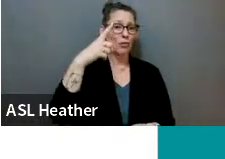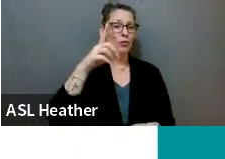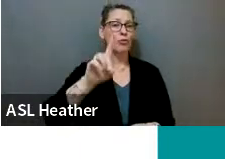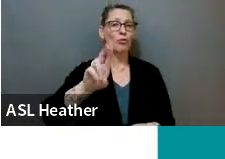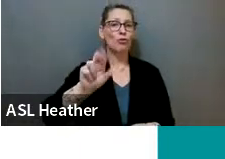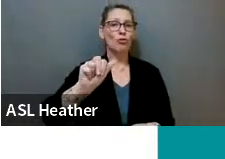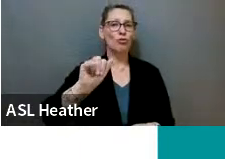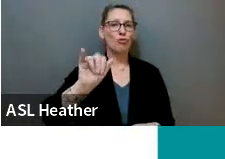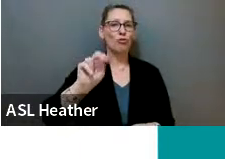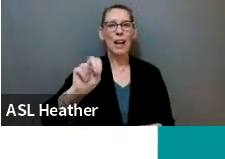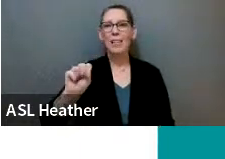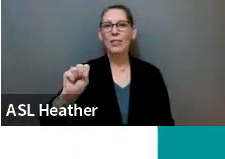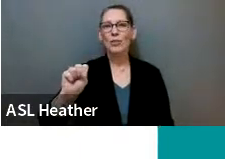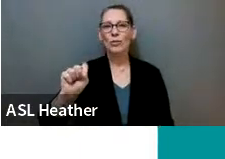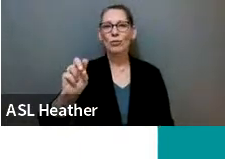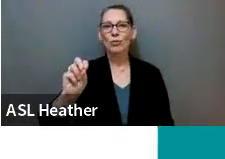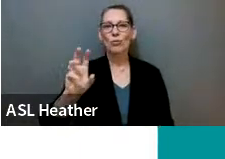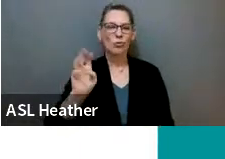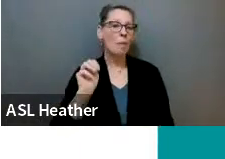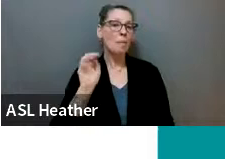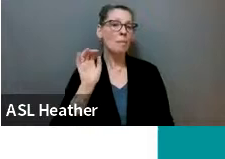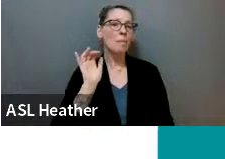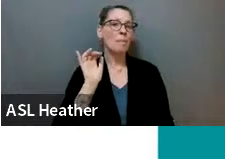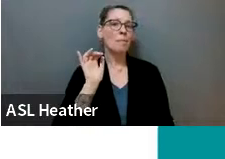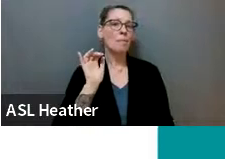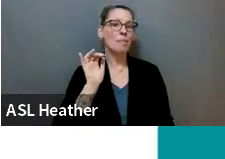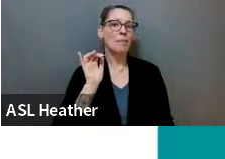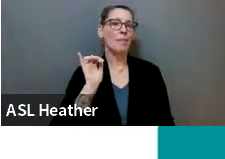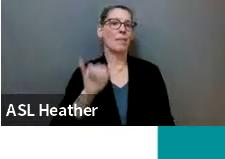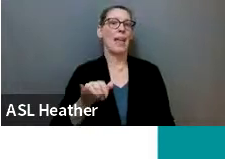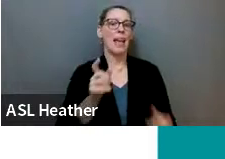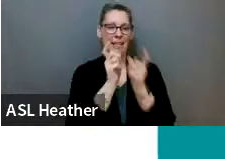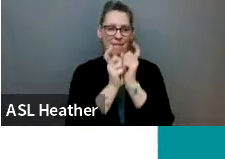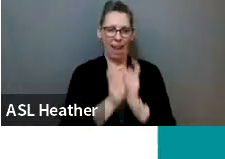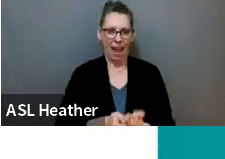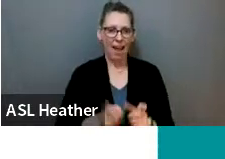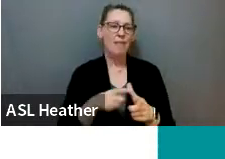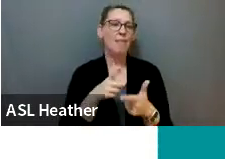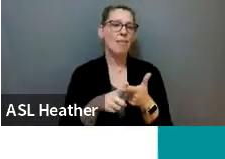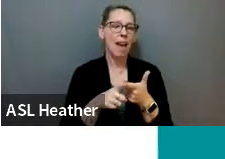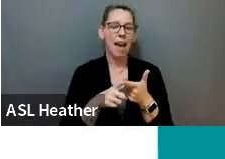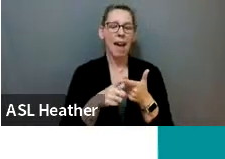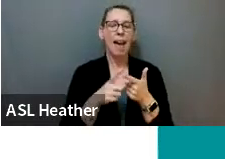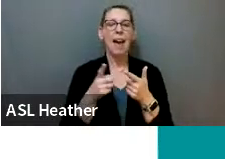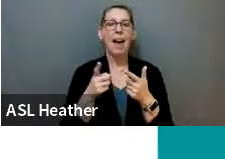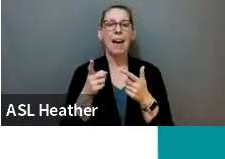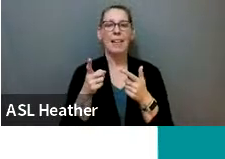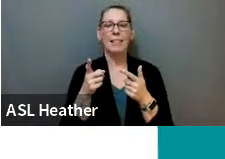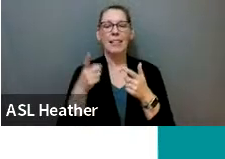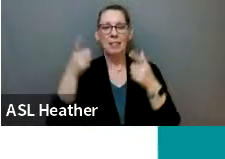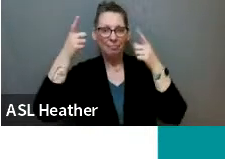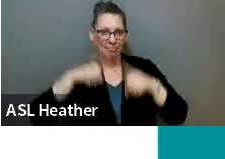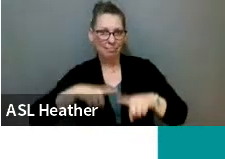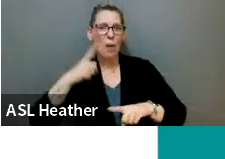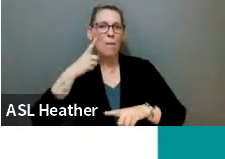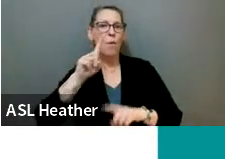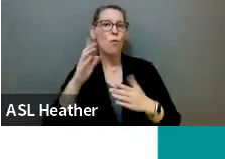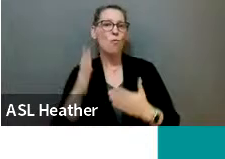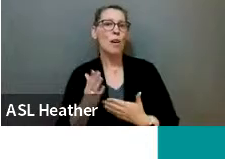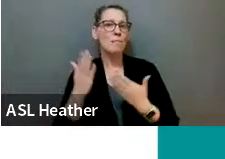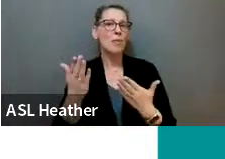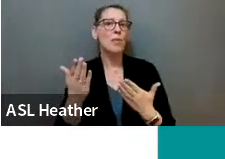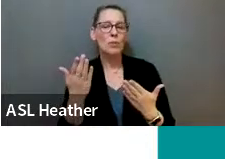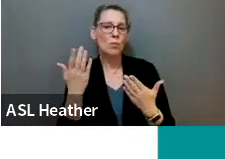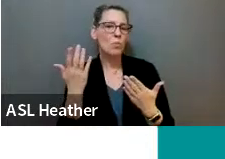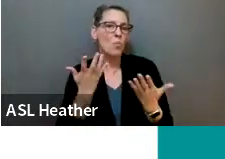then it refines the work, and then it does a fist to 5 modified consensus for recommendations of what are